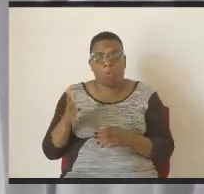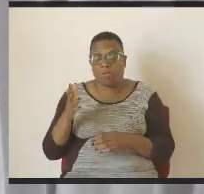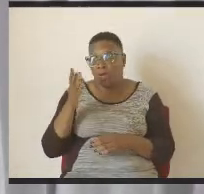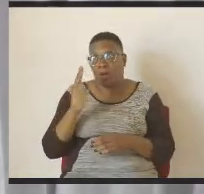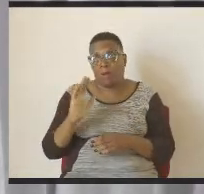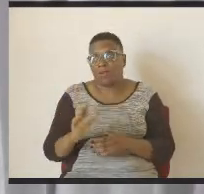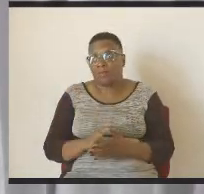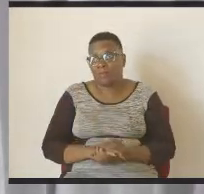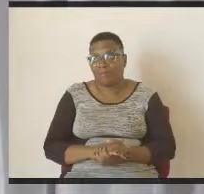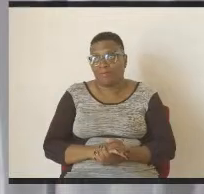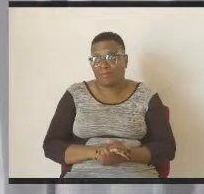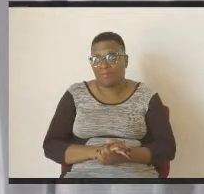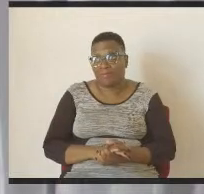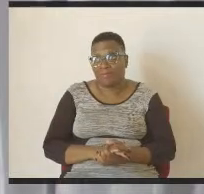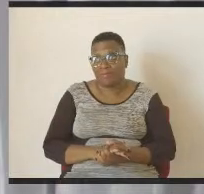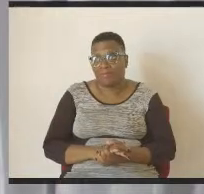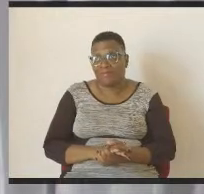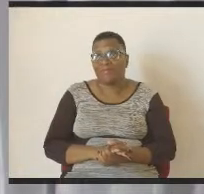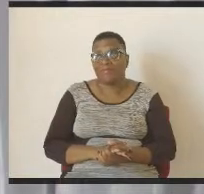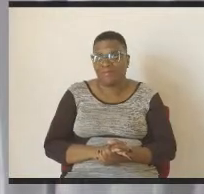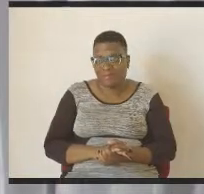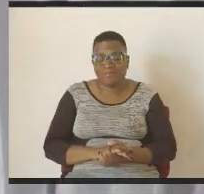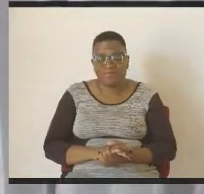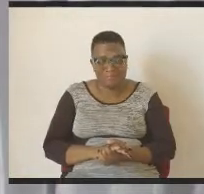God. A God of forgiveness.